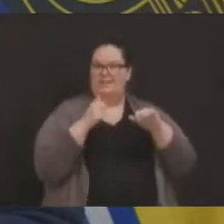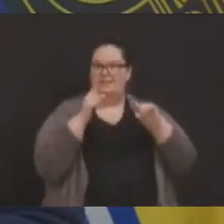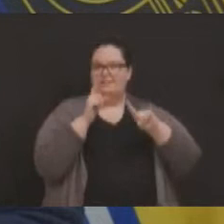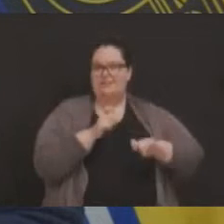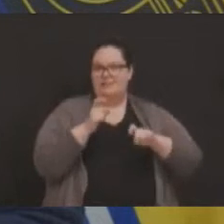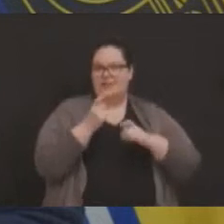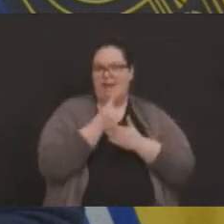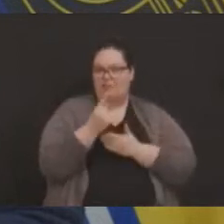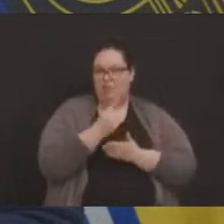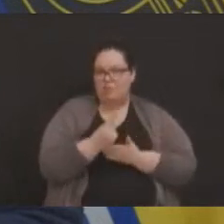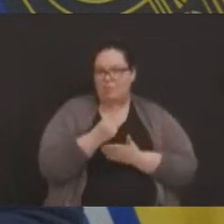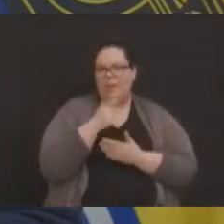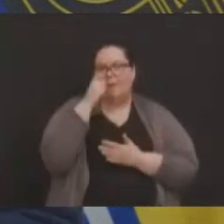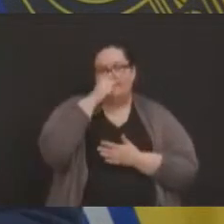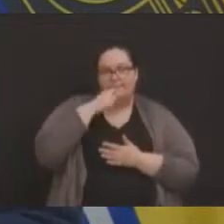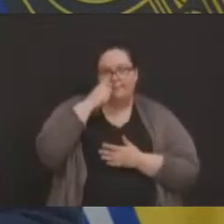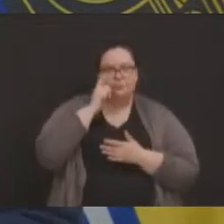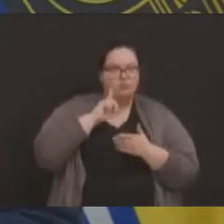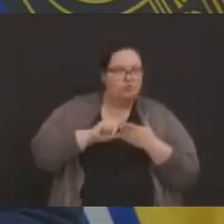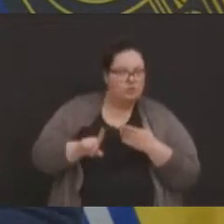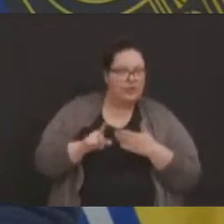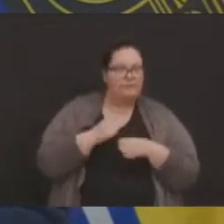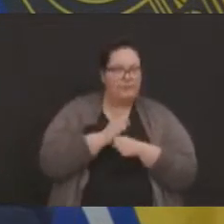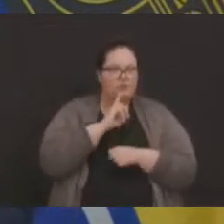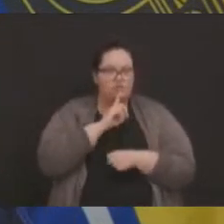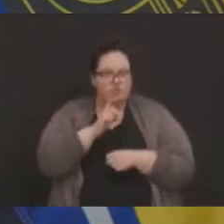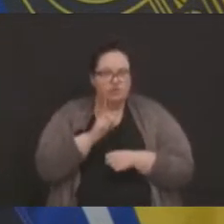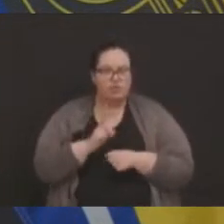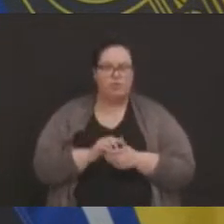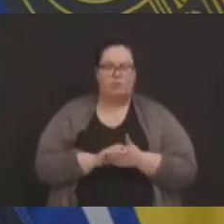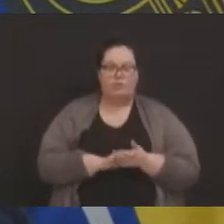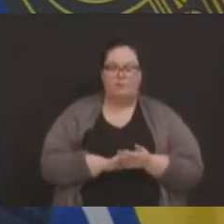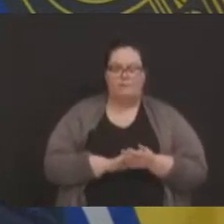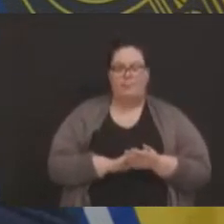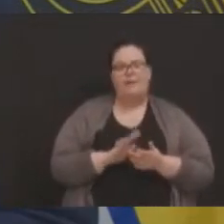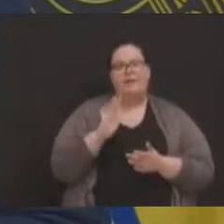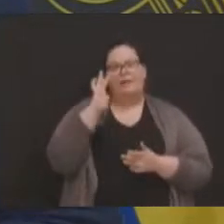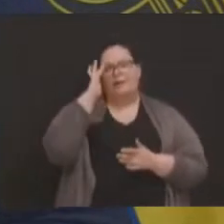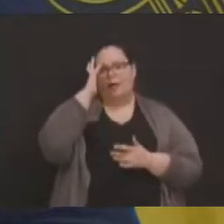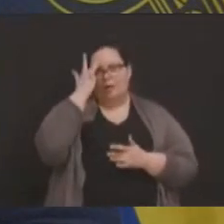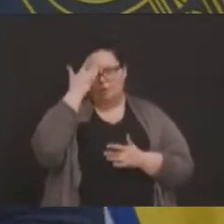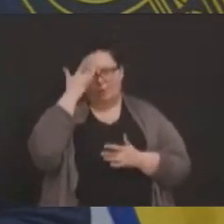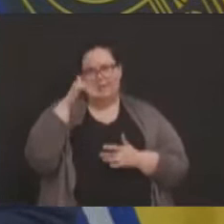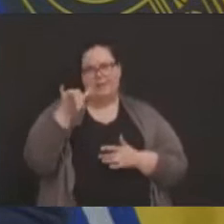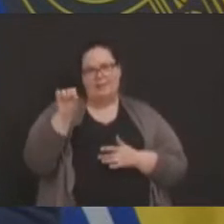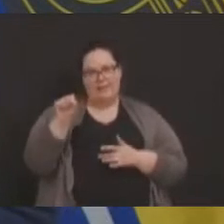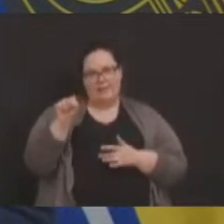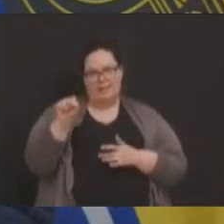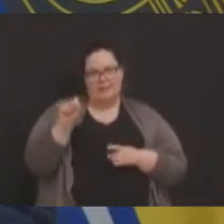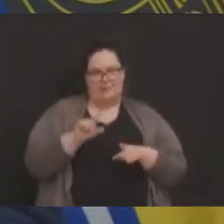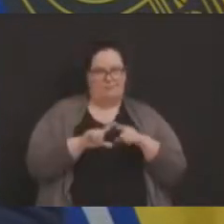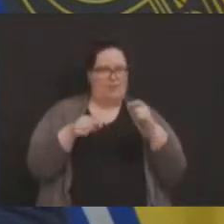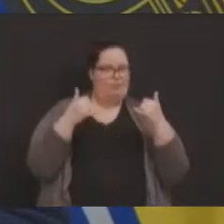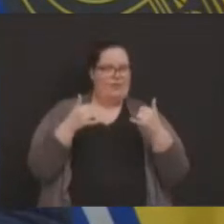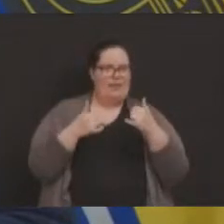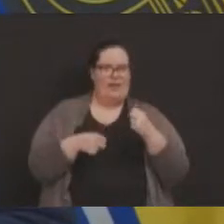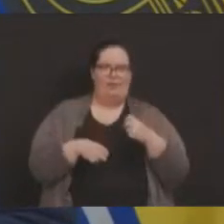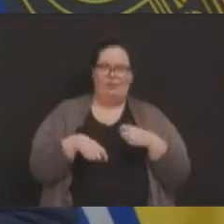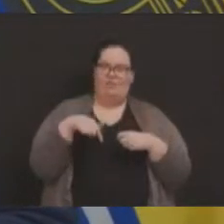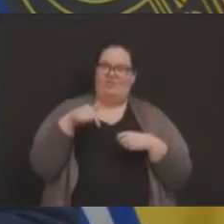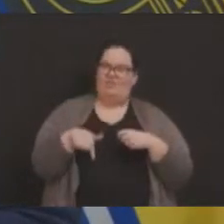and inconvenient time. And lots of New Brunswickers don't even have the benefit of going to